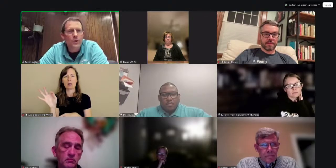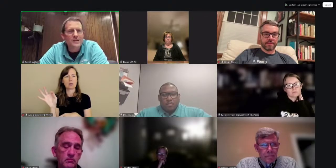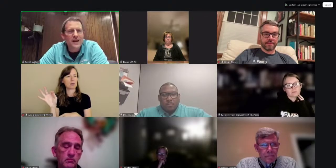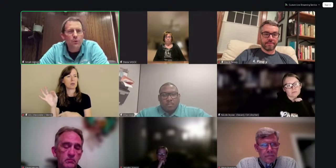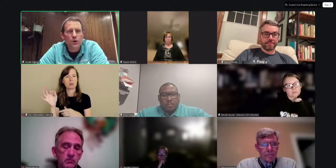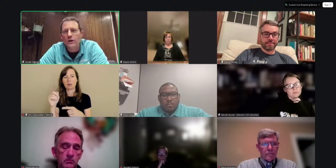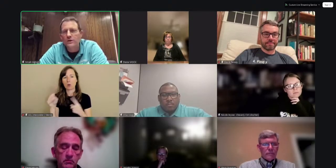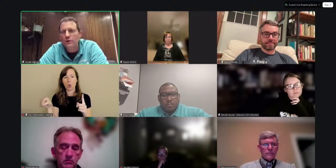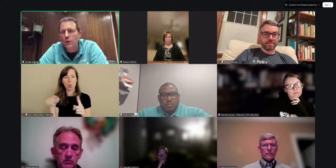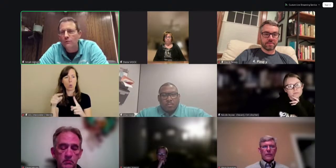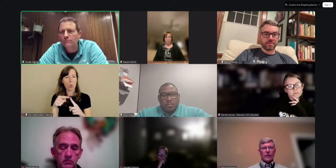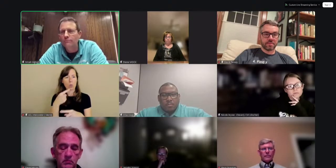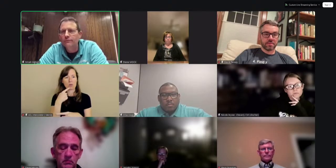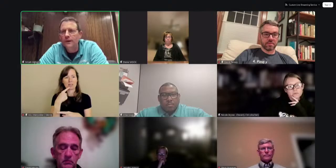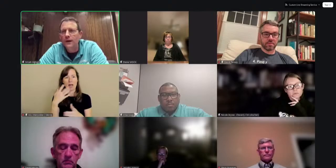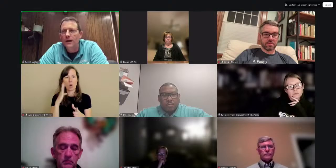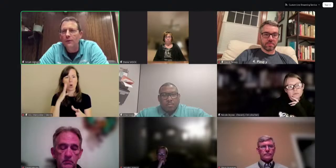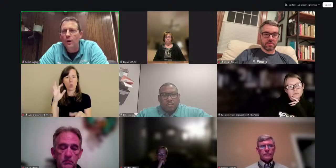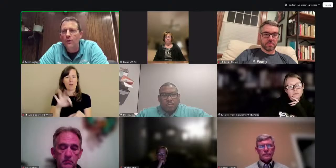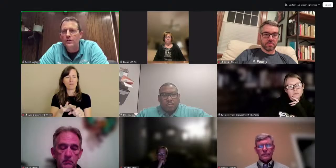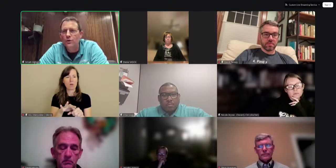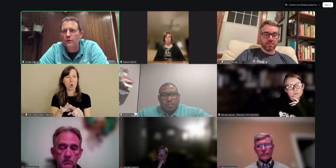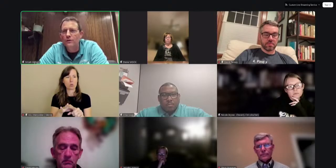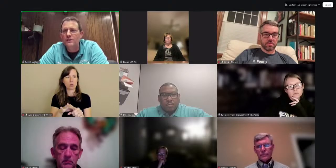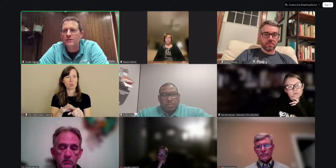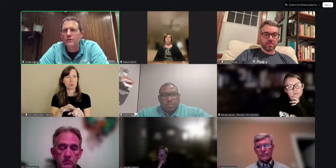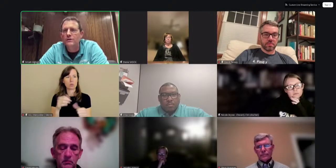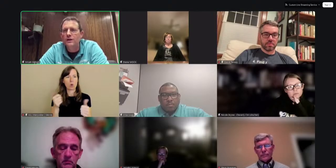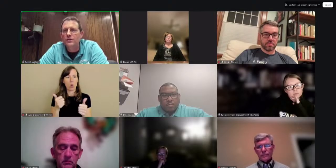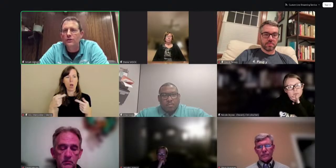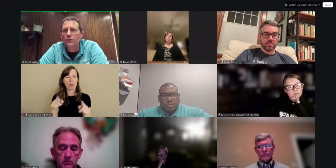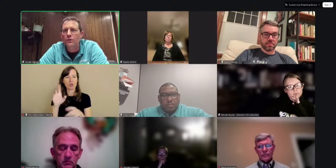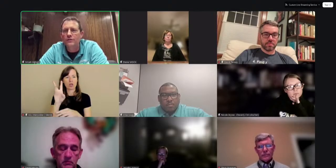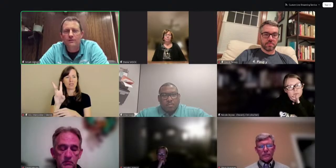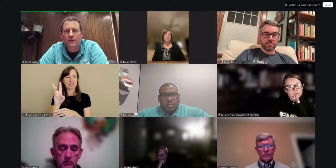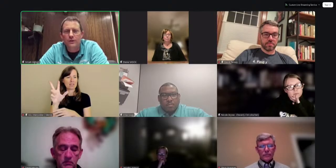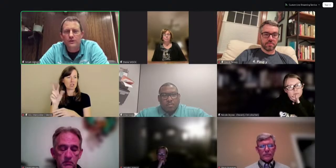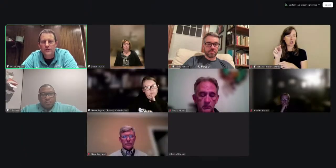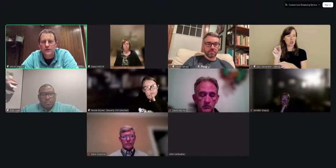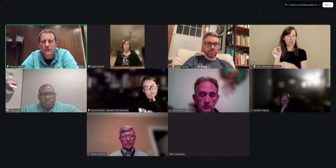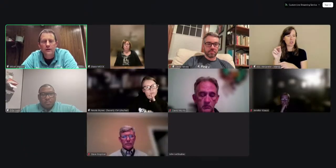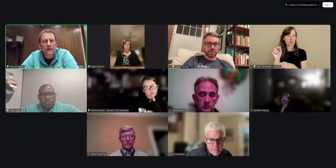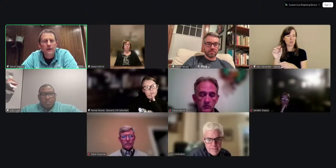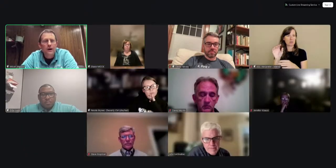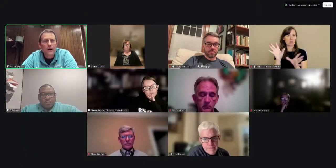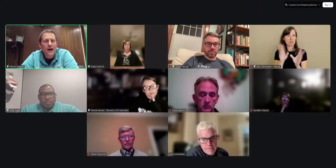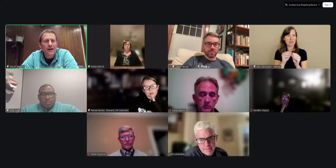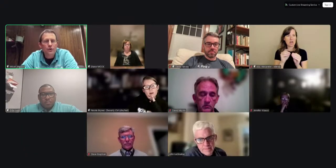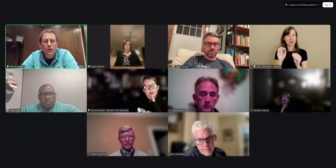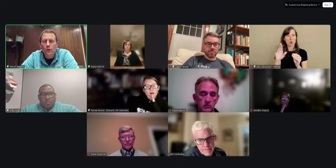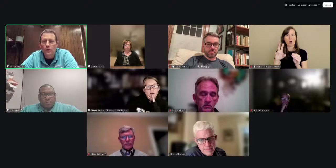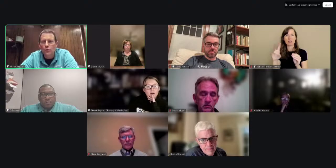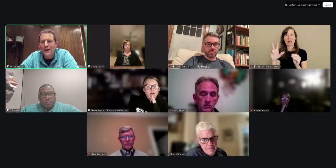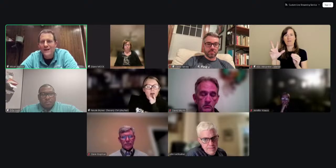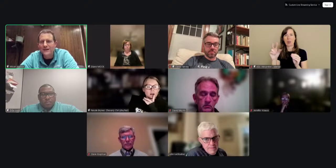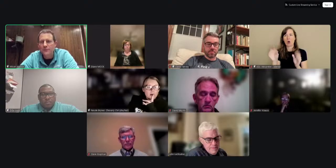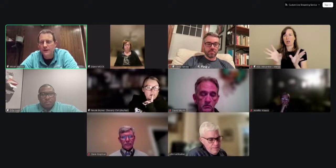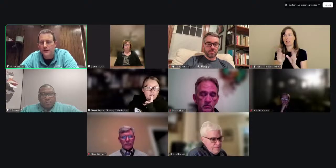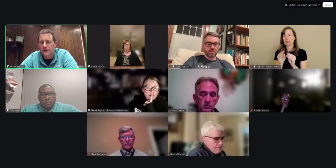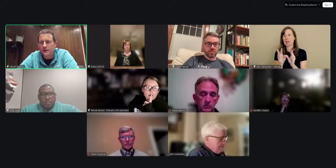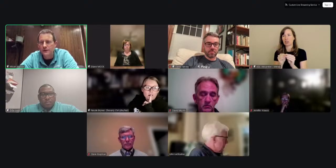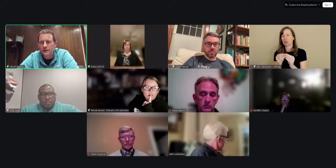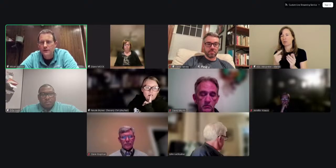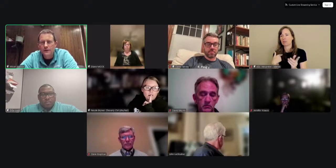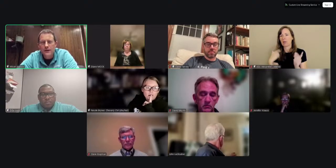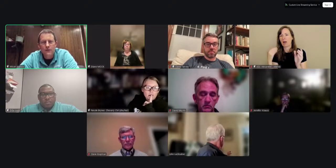when we say we're going to vote, whether it's during the 6:30 session or the 7:30 session. I have no great